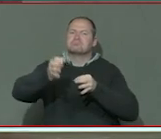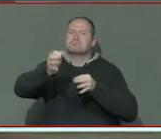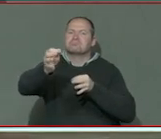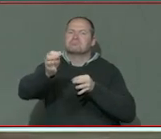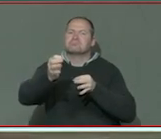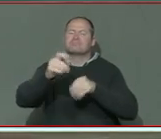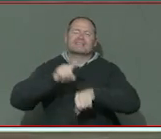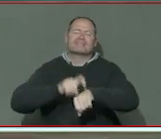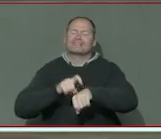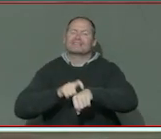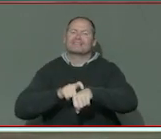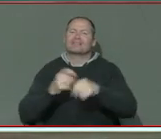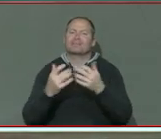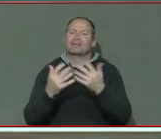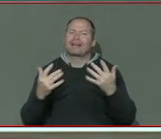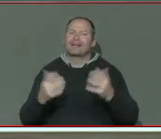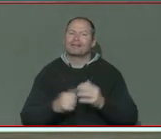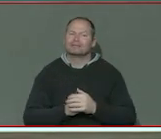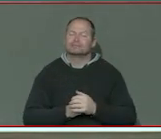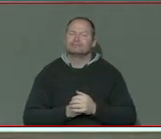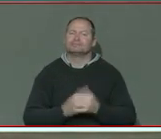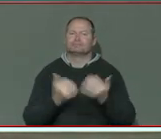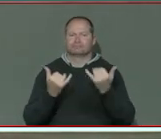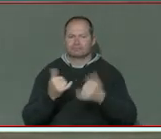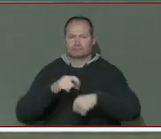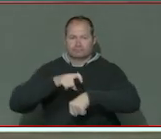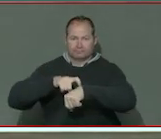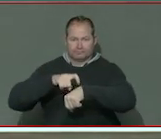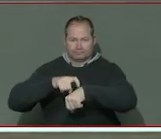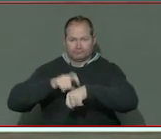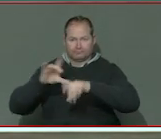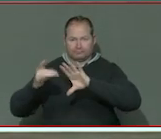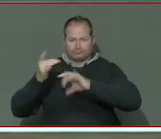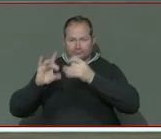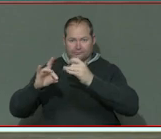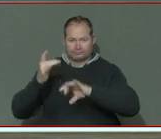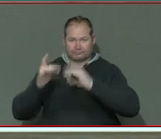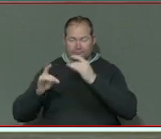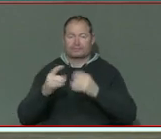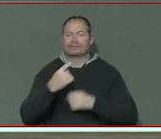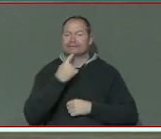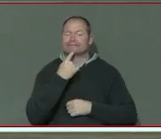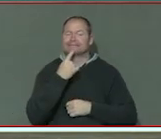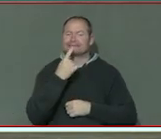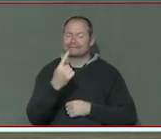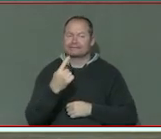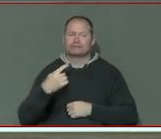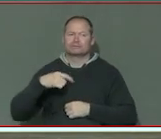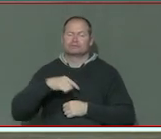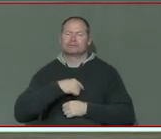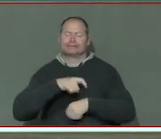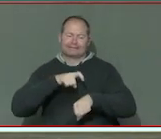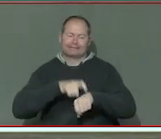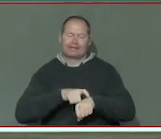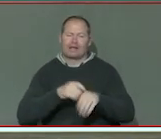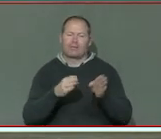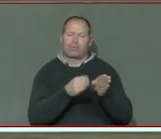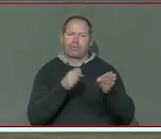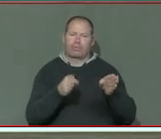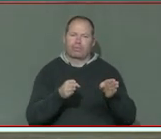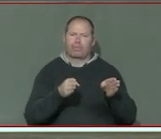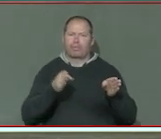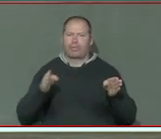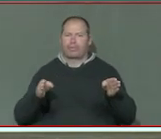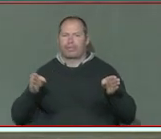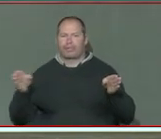analysis tells us for how long did he owe us that money. All right. So it splits what happens when you draw up